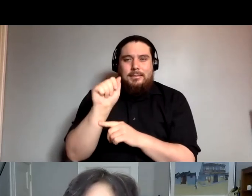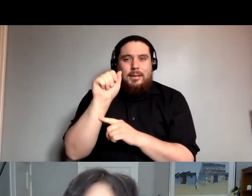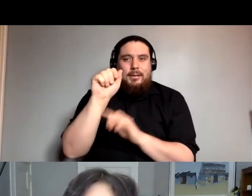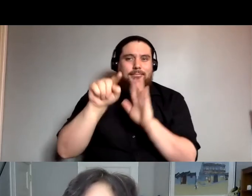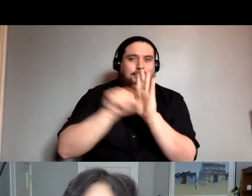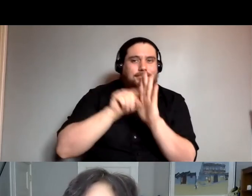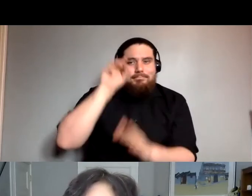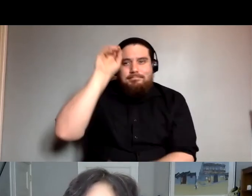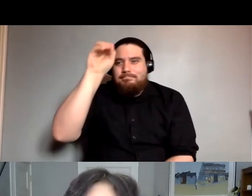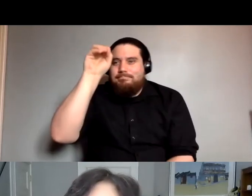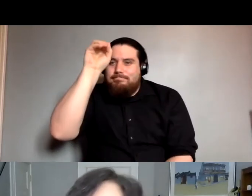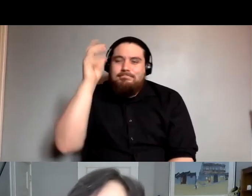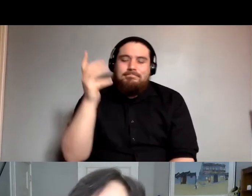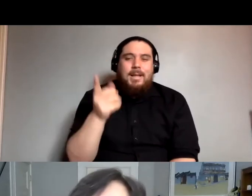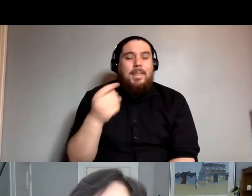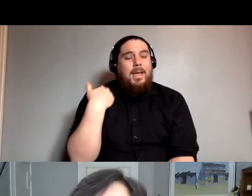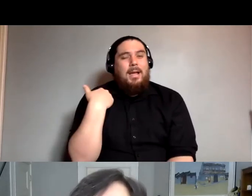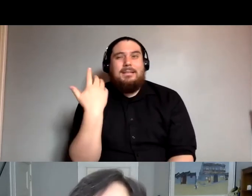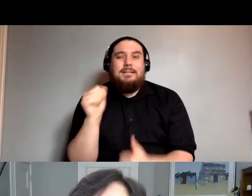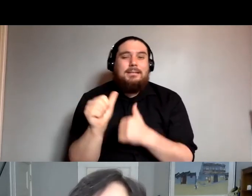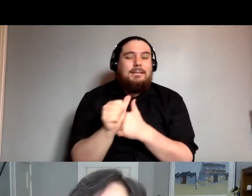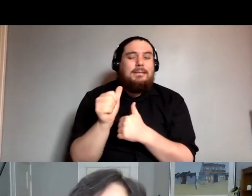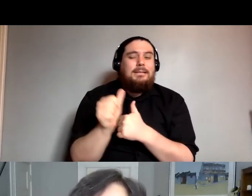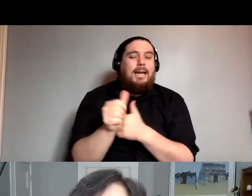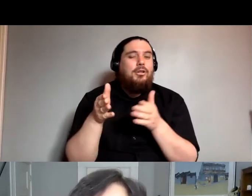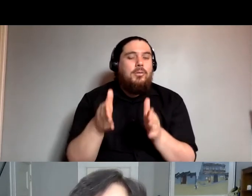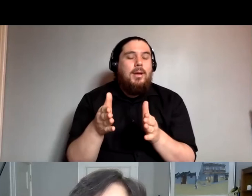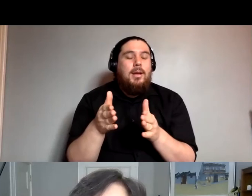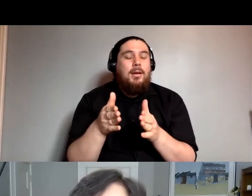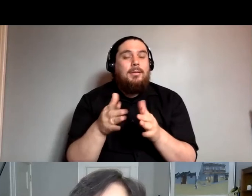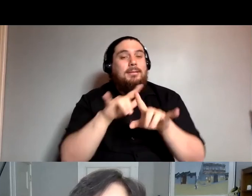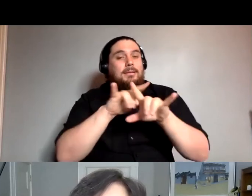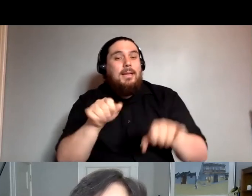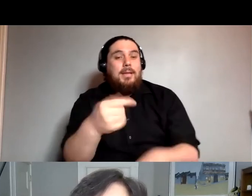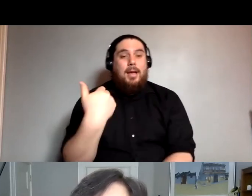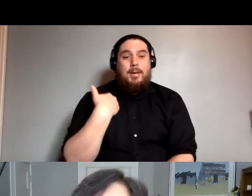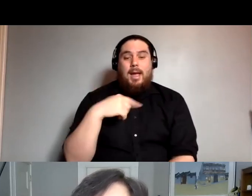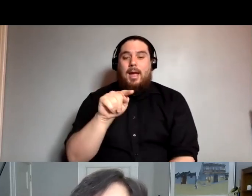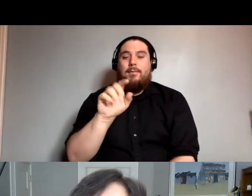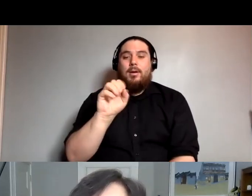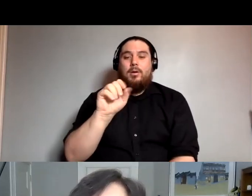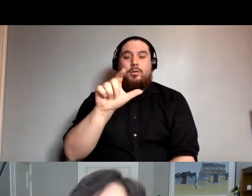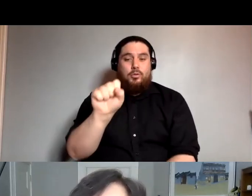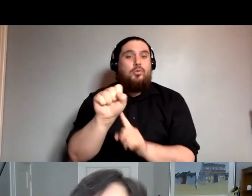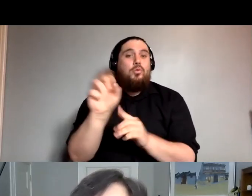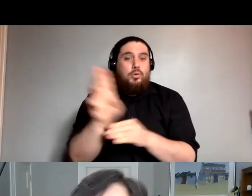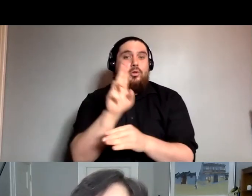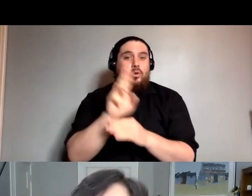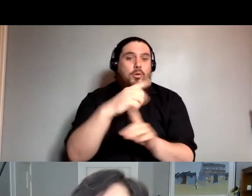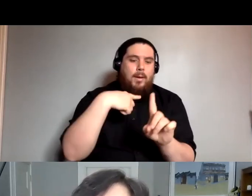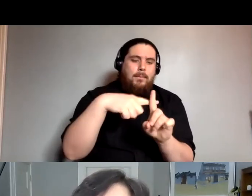time, there are tools that are positively impacting